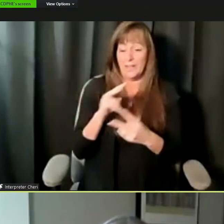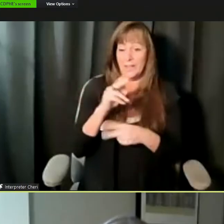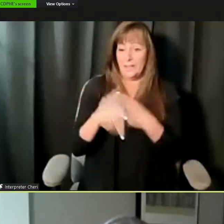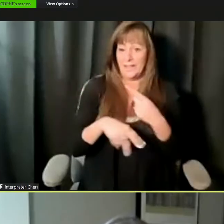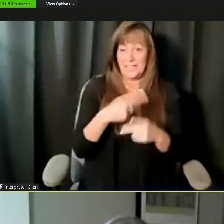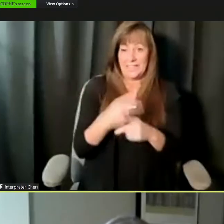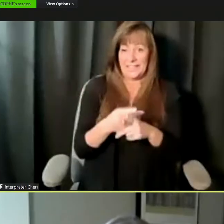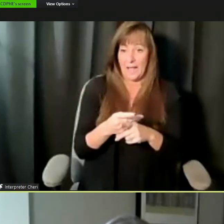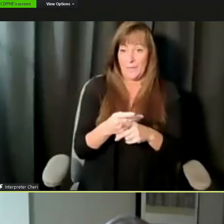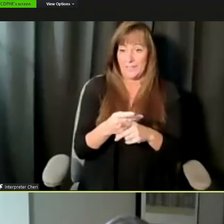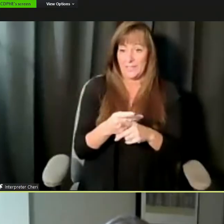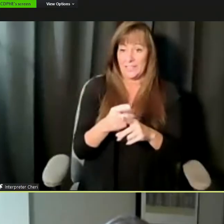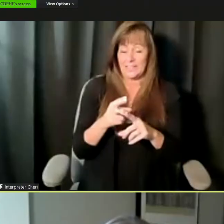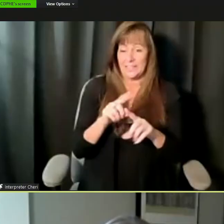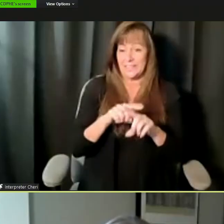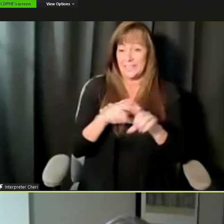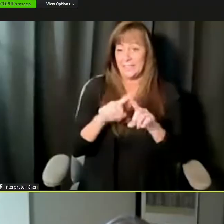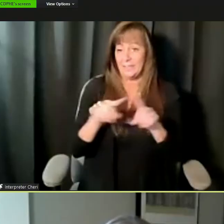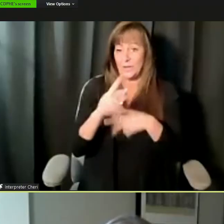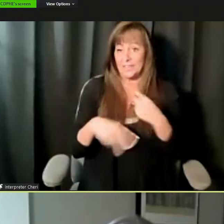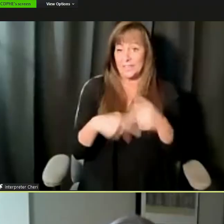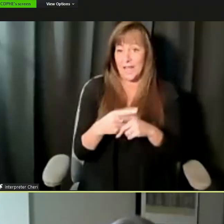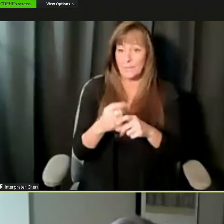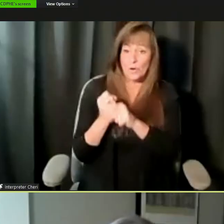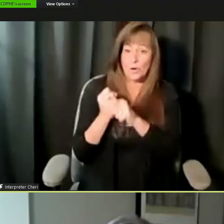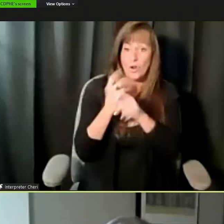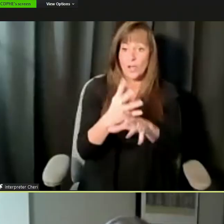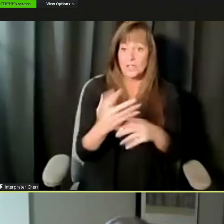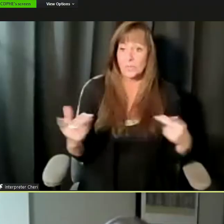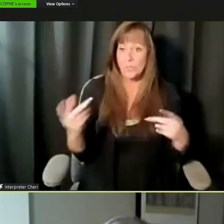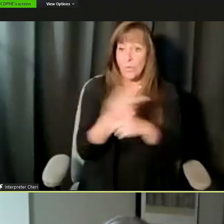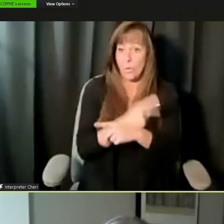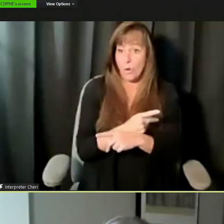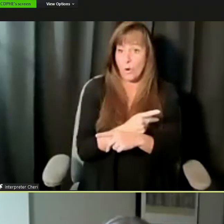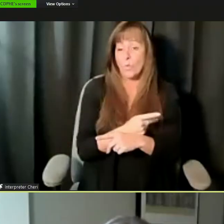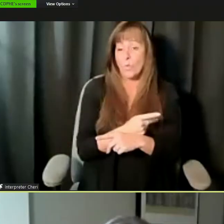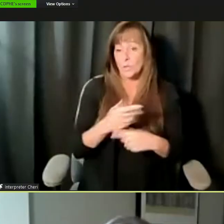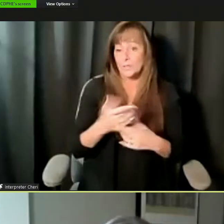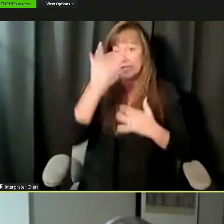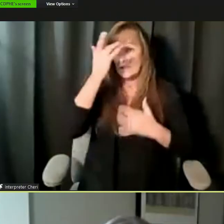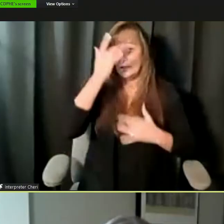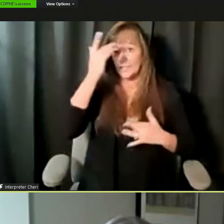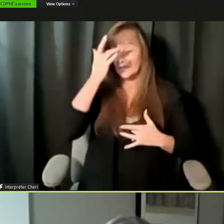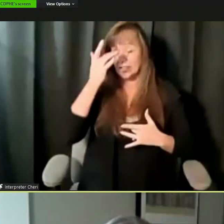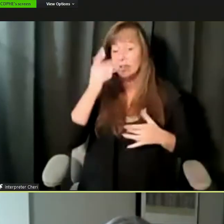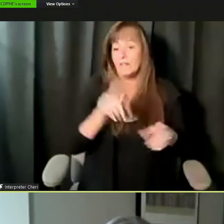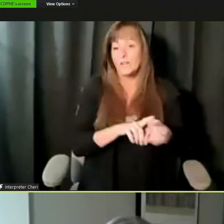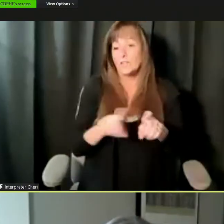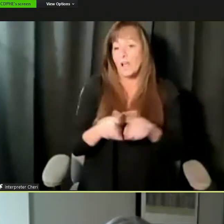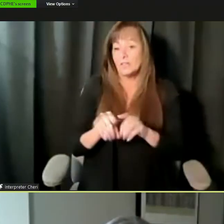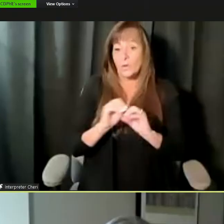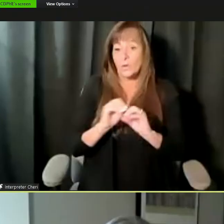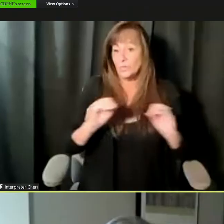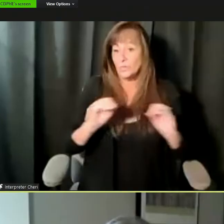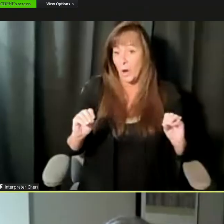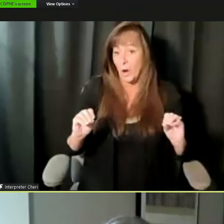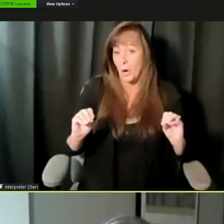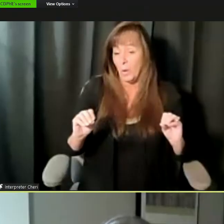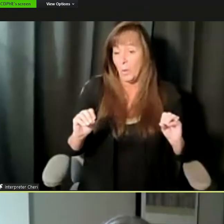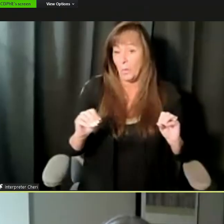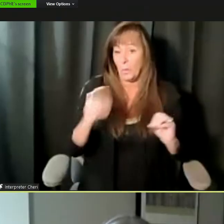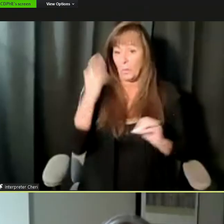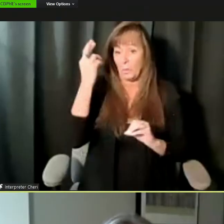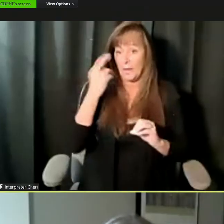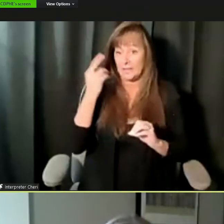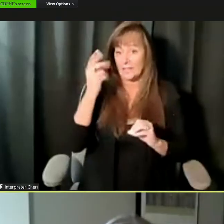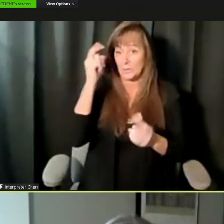variants in the UK and South Africa are causing more severe illness. We also don't have any indication at this time that the vaccine